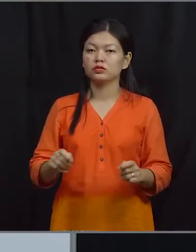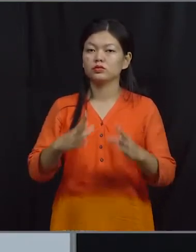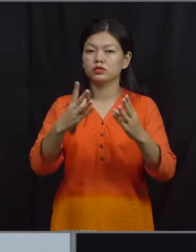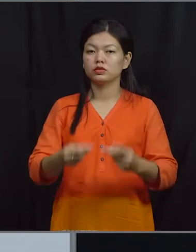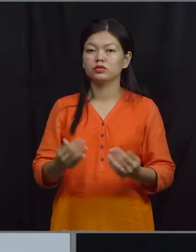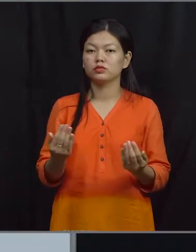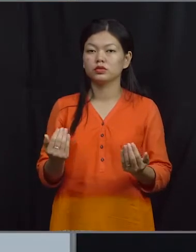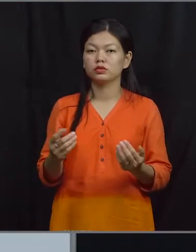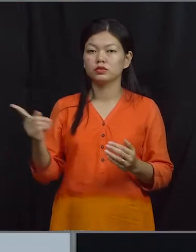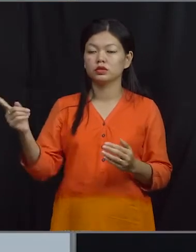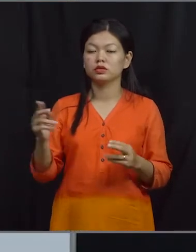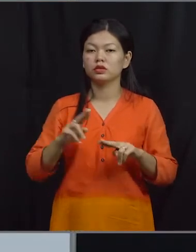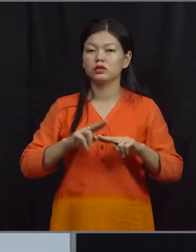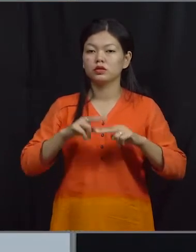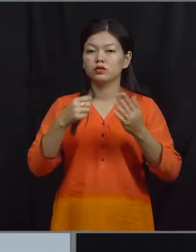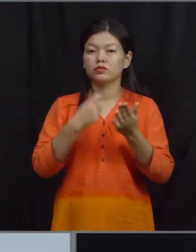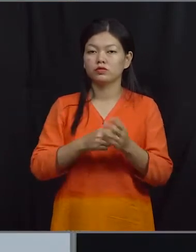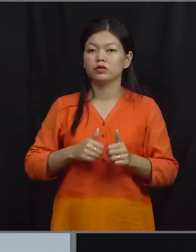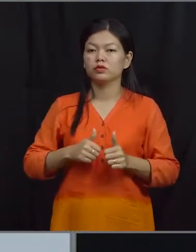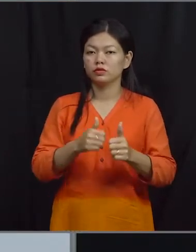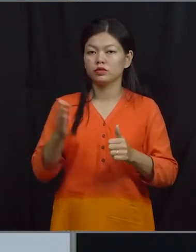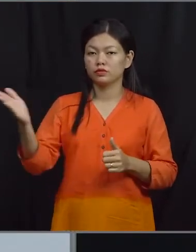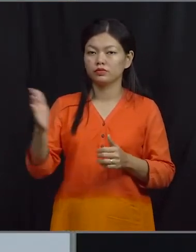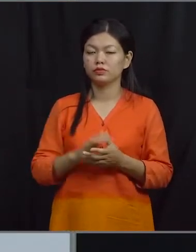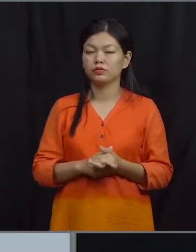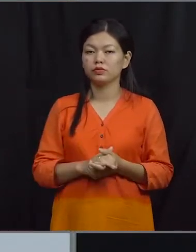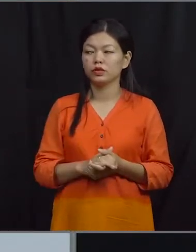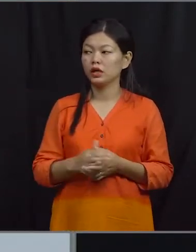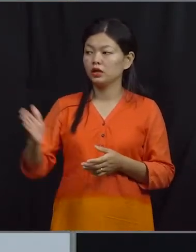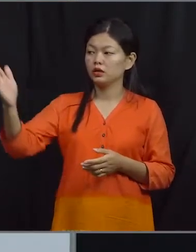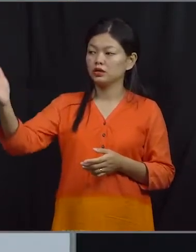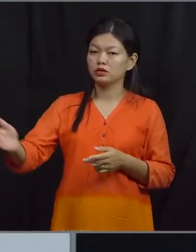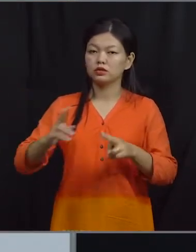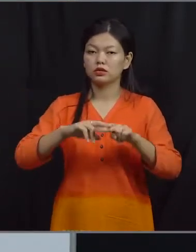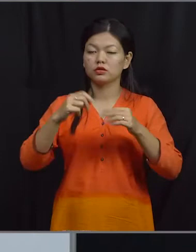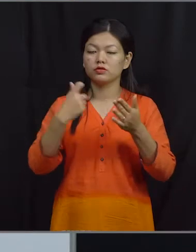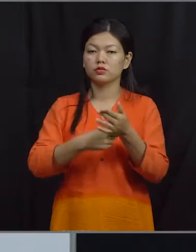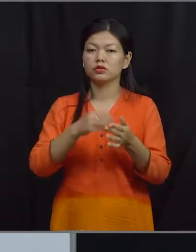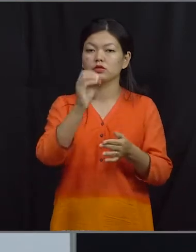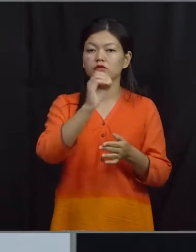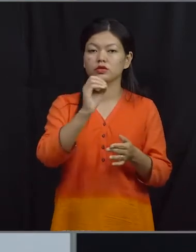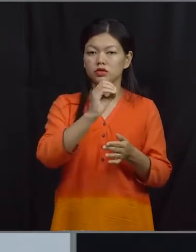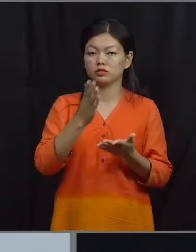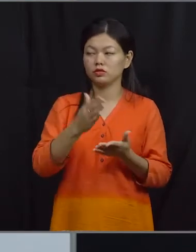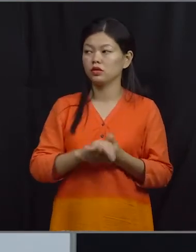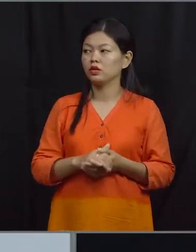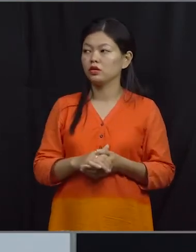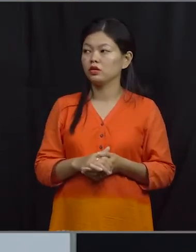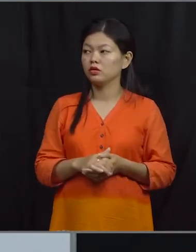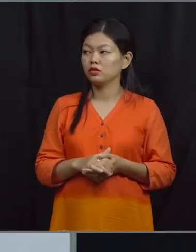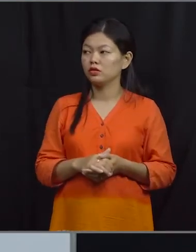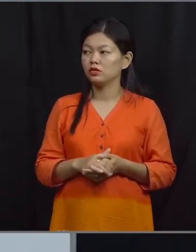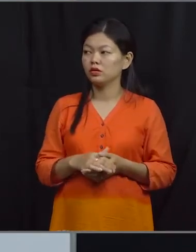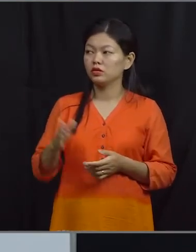Okay. Here, if it is non-zero, then if it is 0, the